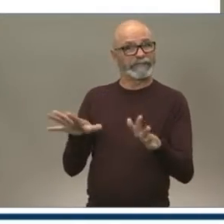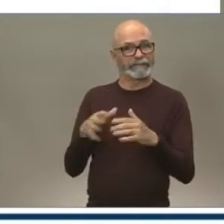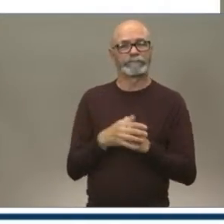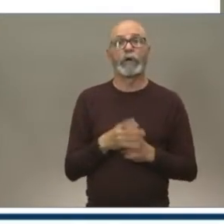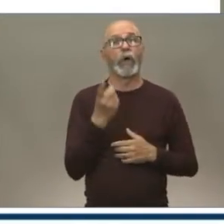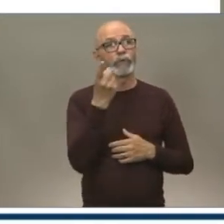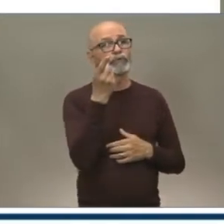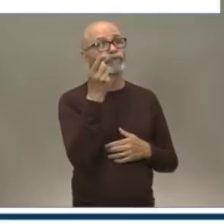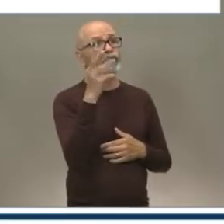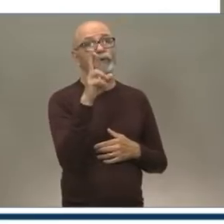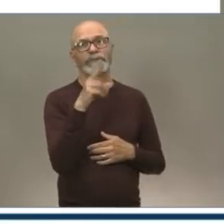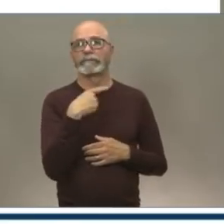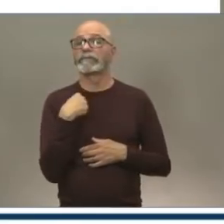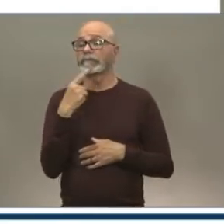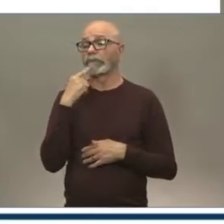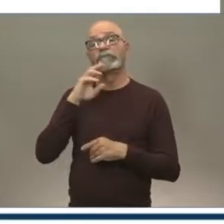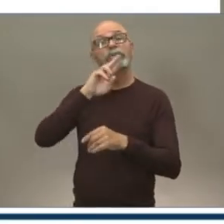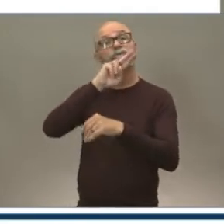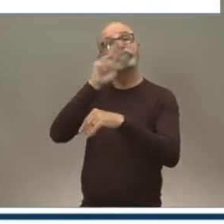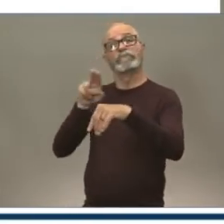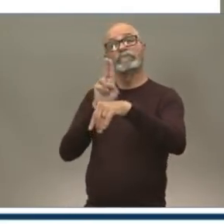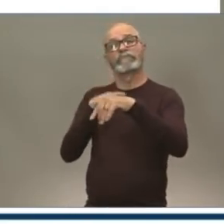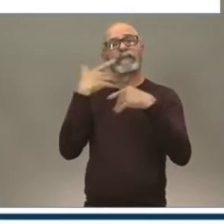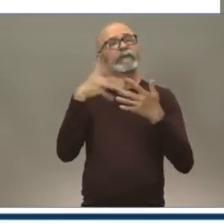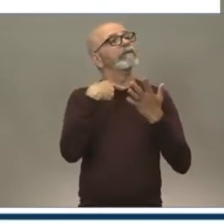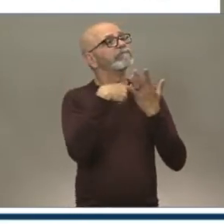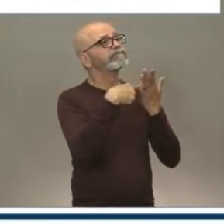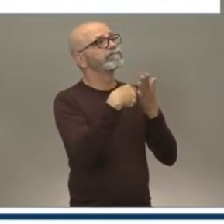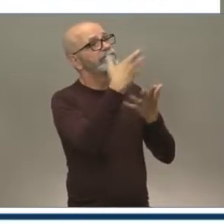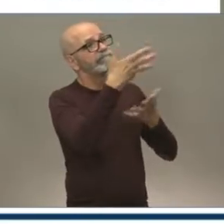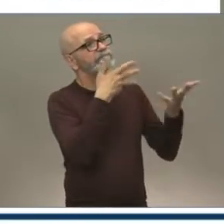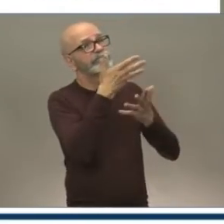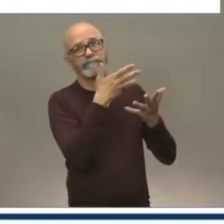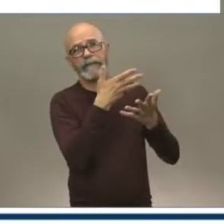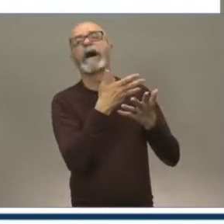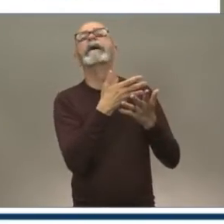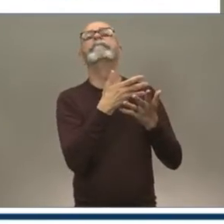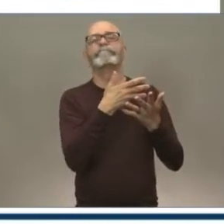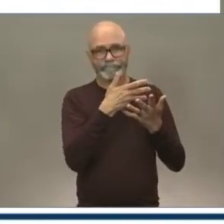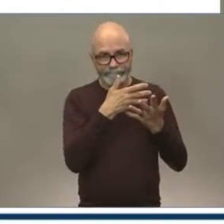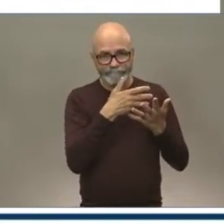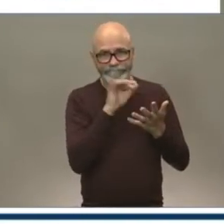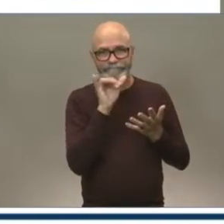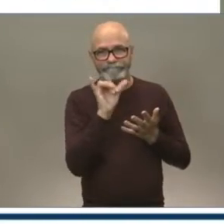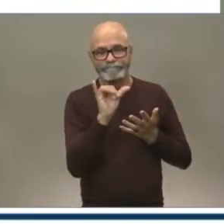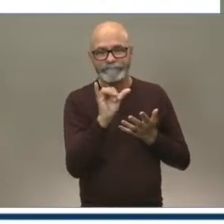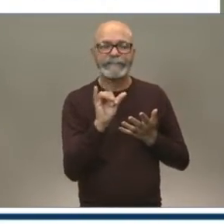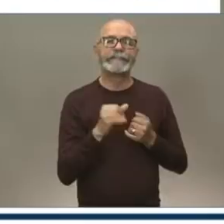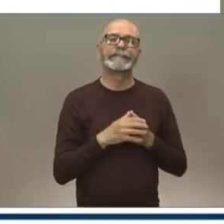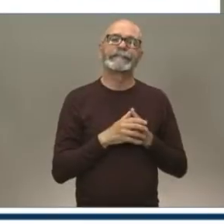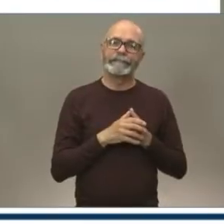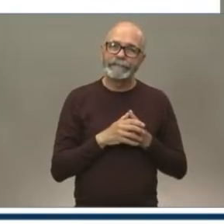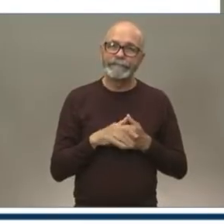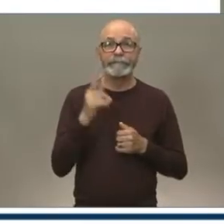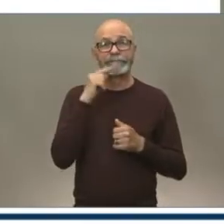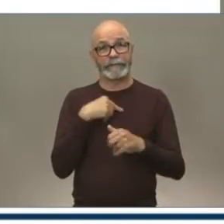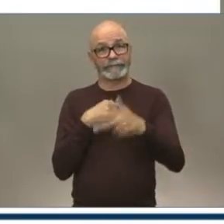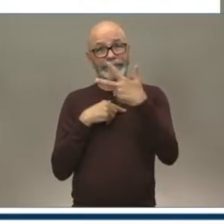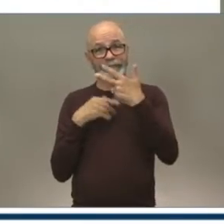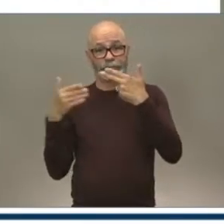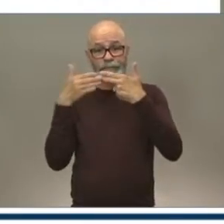this at a national level. The recommendation from the Public Health Agency of Canada, who are the lead on this, is that while 3 masks are preferable, we're